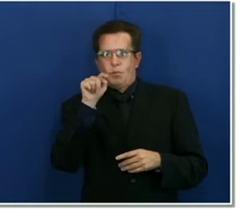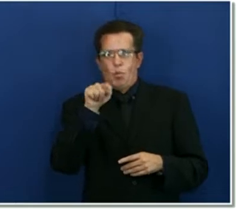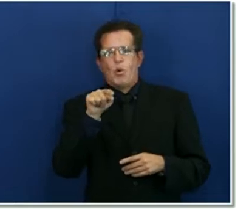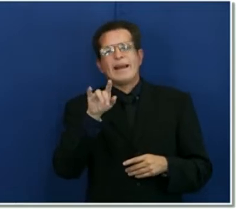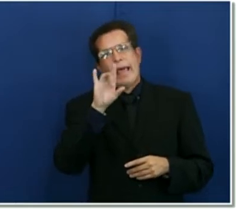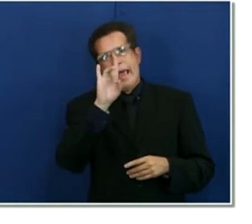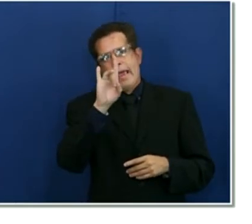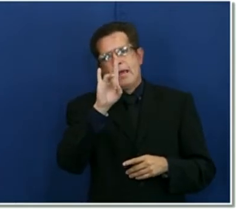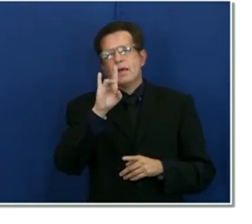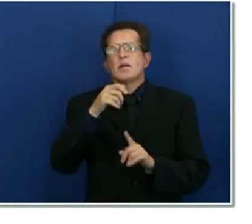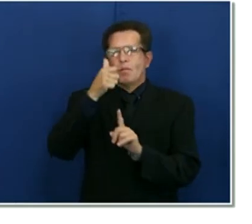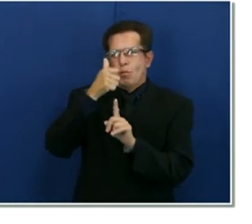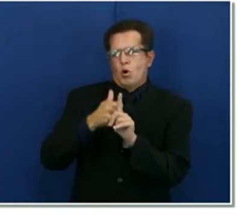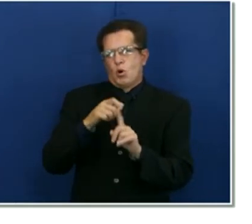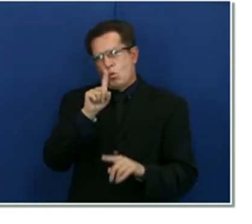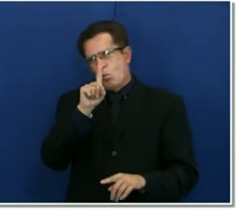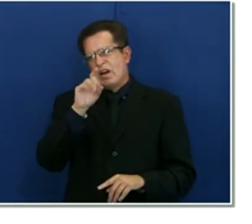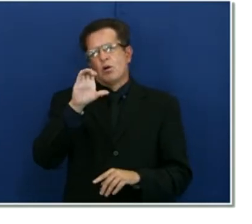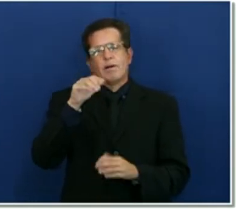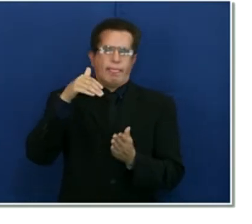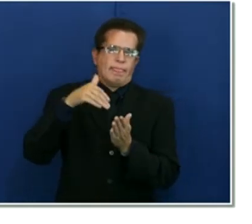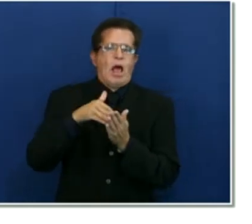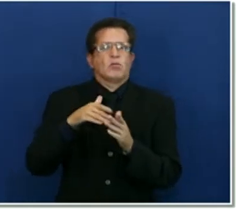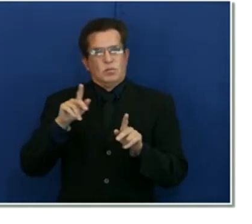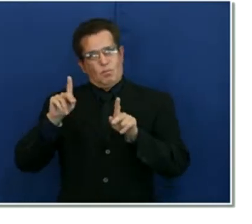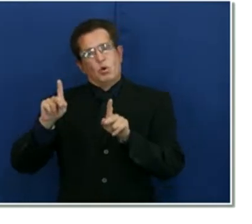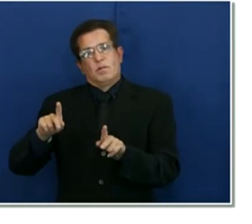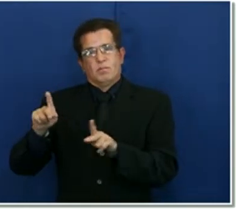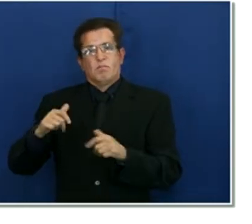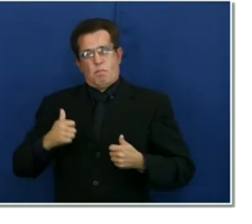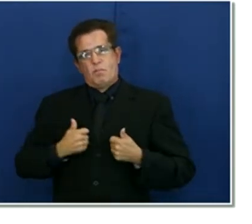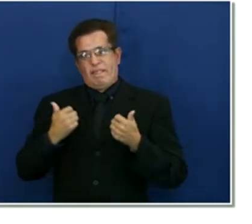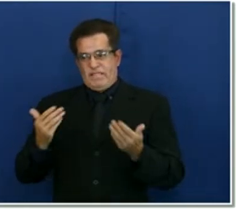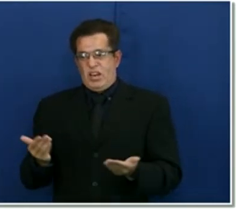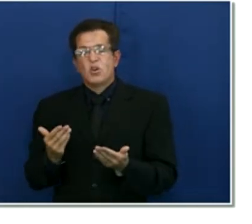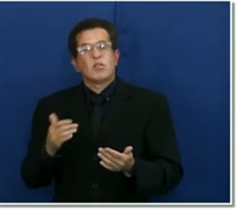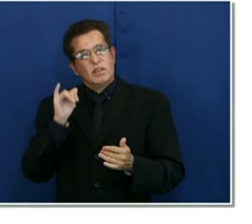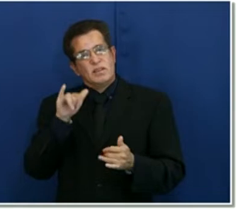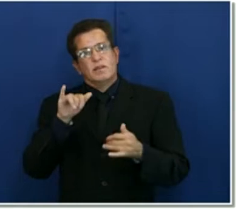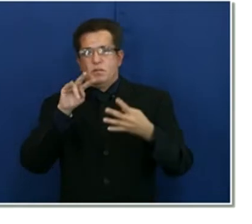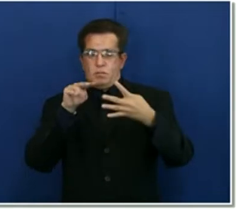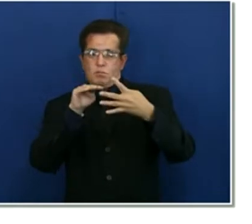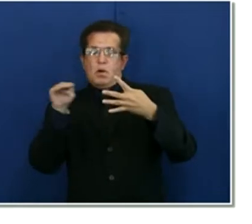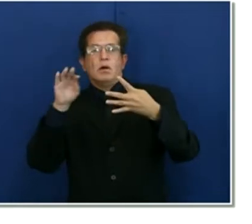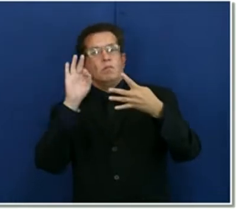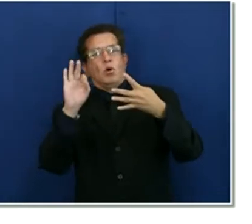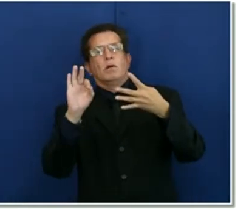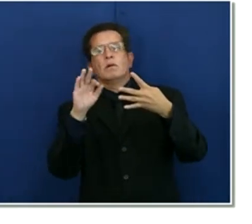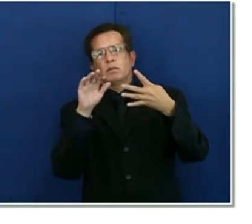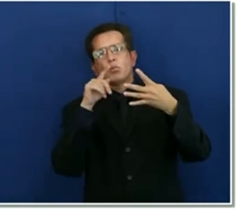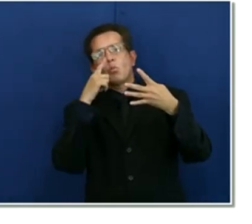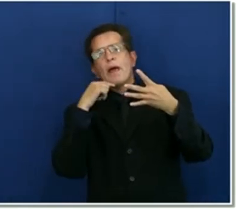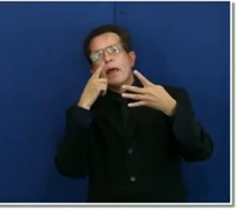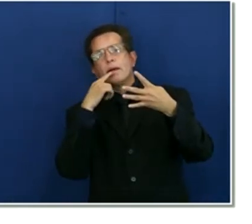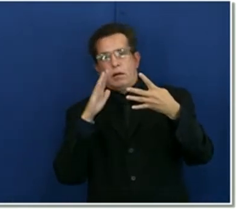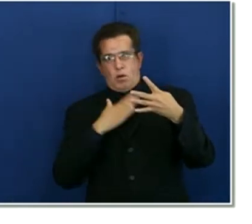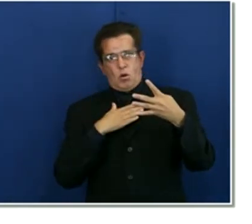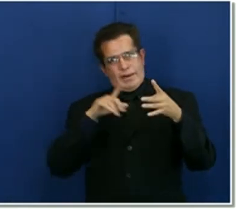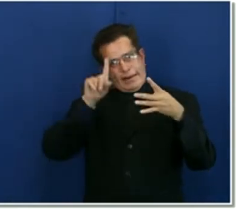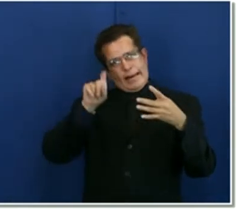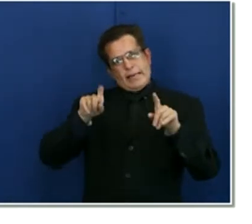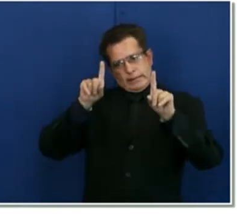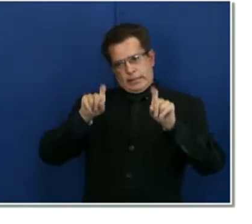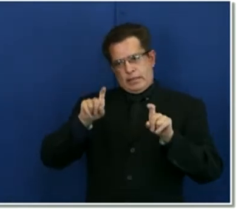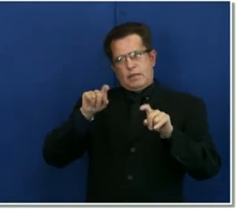100,000 population. So again, this keeps us in the red tier. And our testing positivity was 3%, which actually is